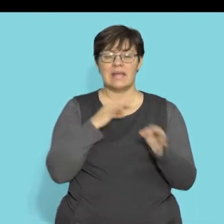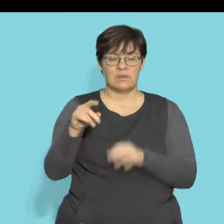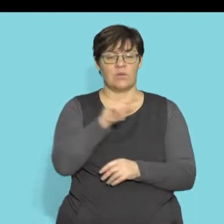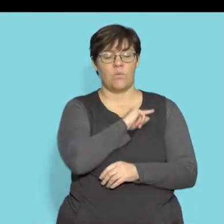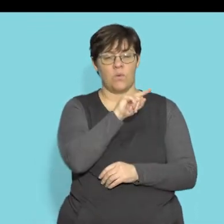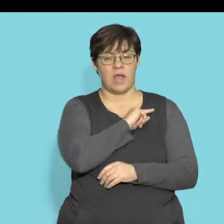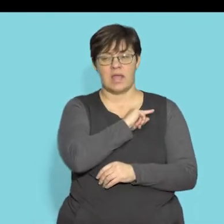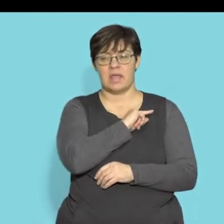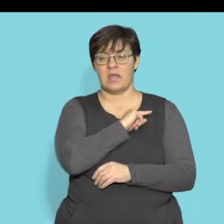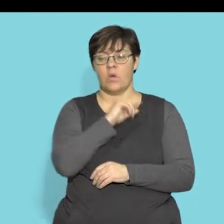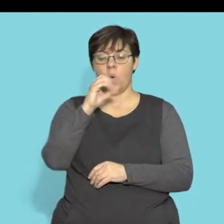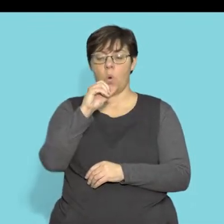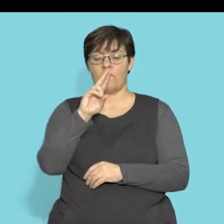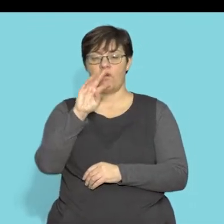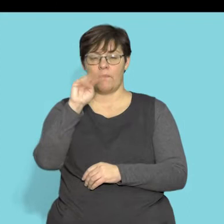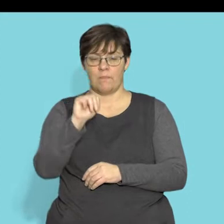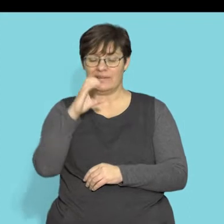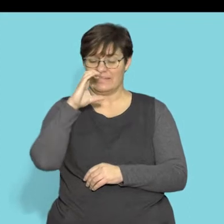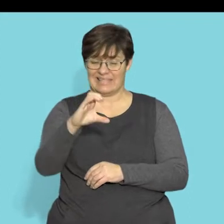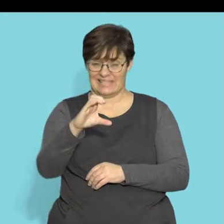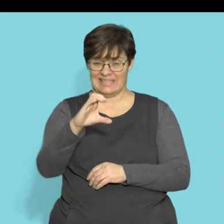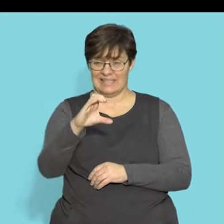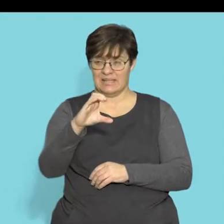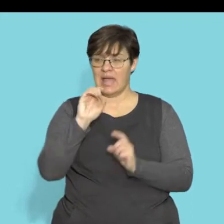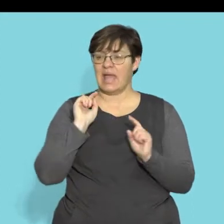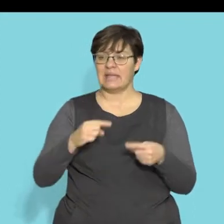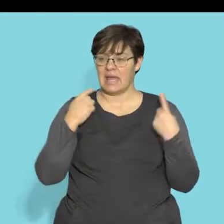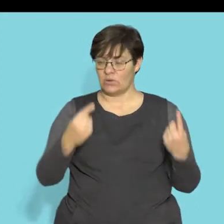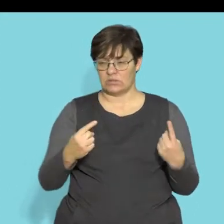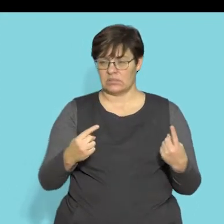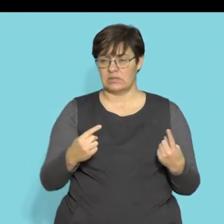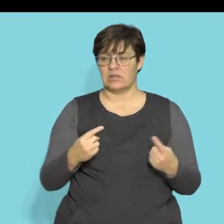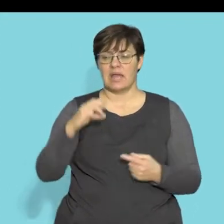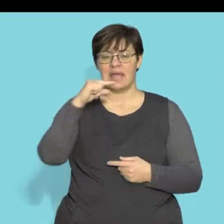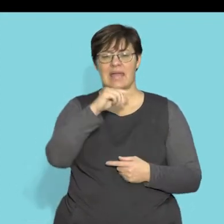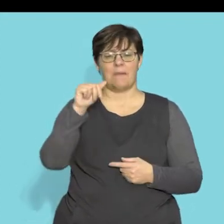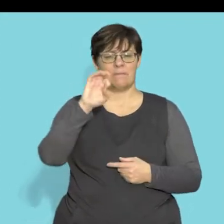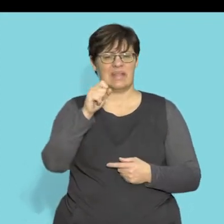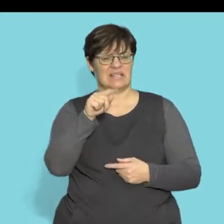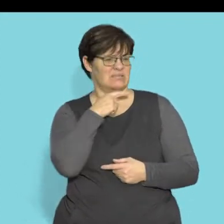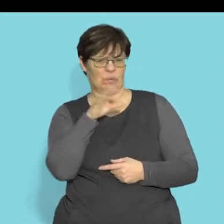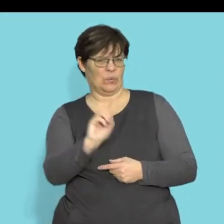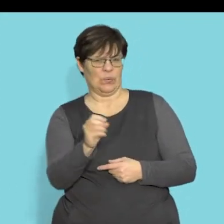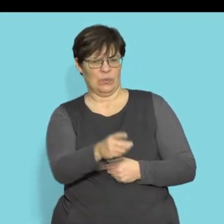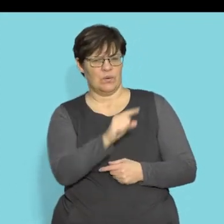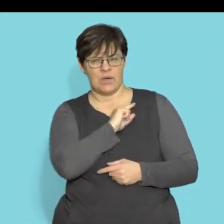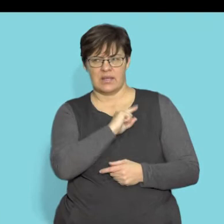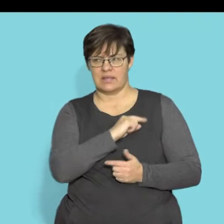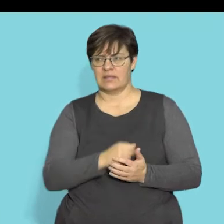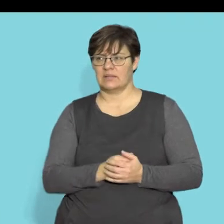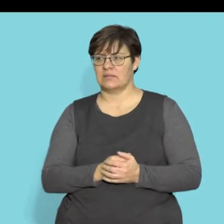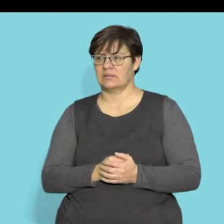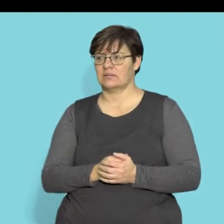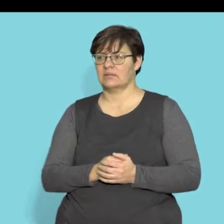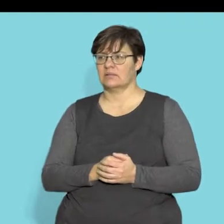Explain why the ovum labeled C cannot be considered a gamete. So guys, when we look